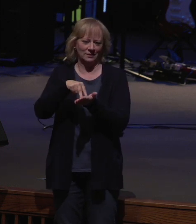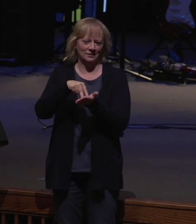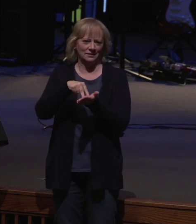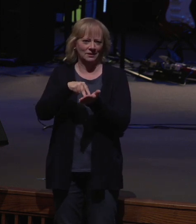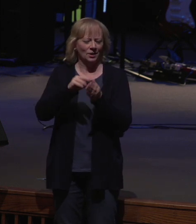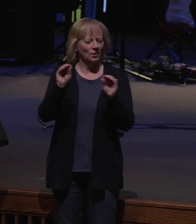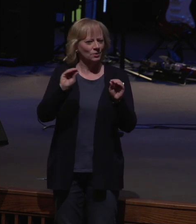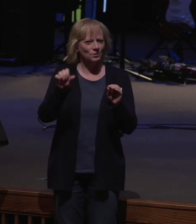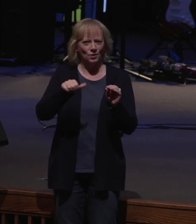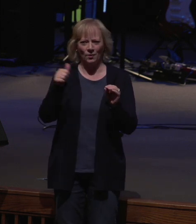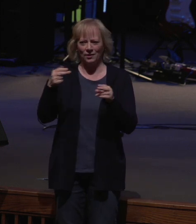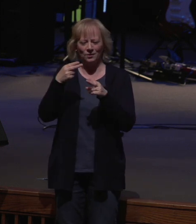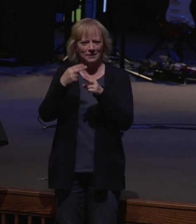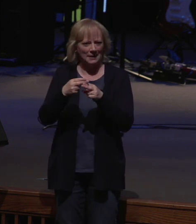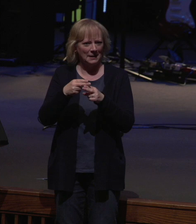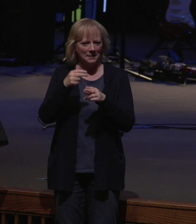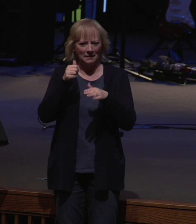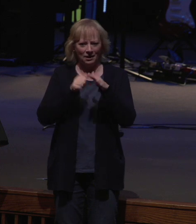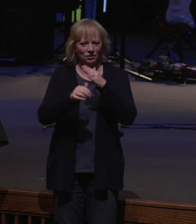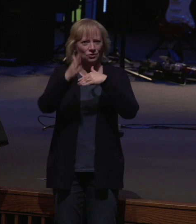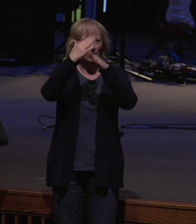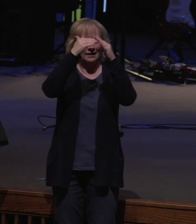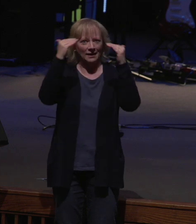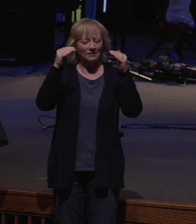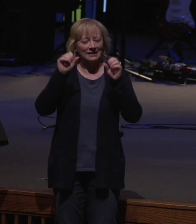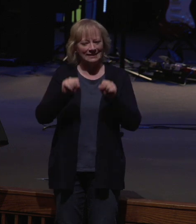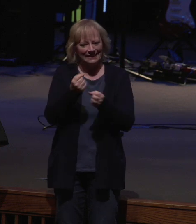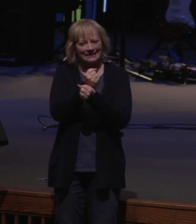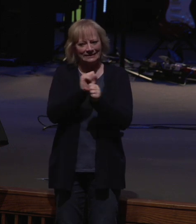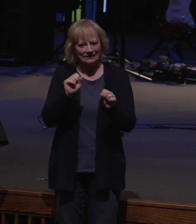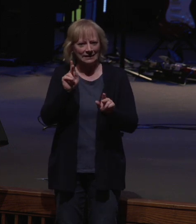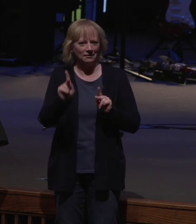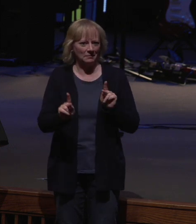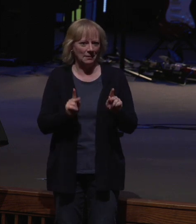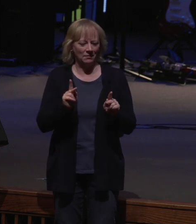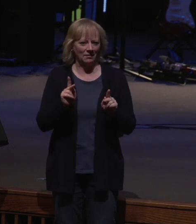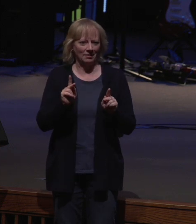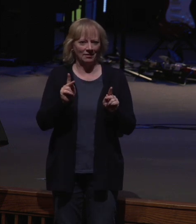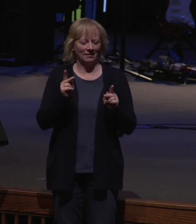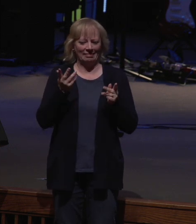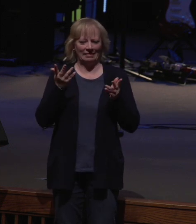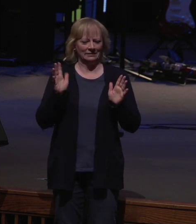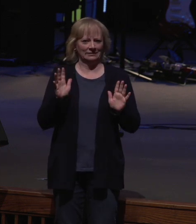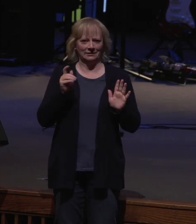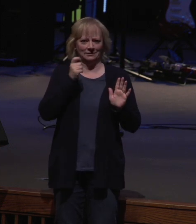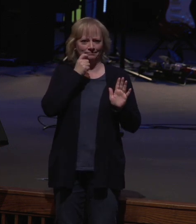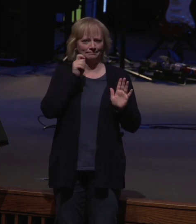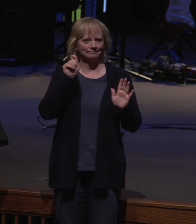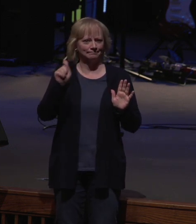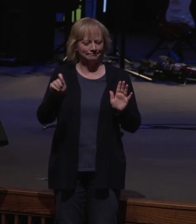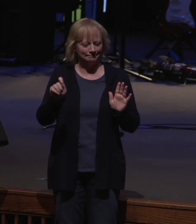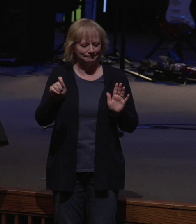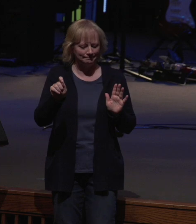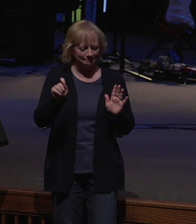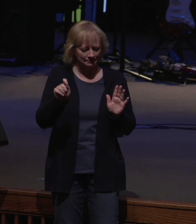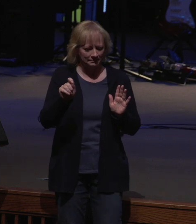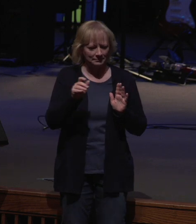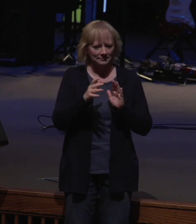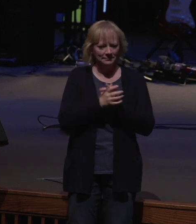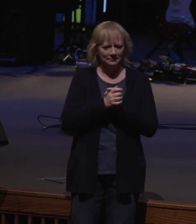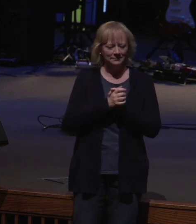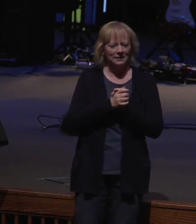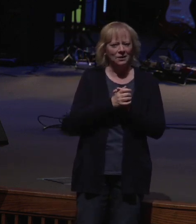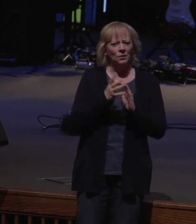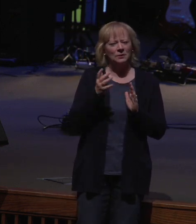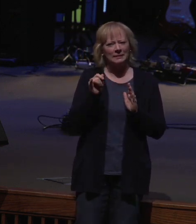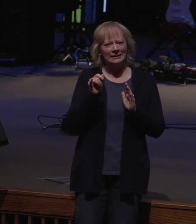name under heaven by which people can be saved. That is it. Which,